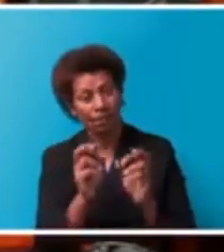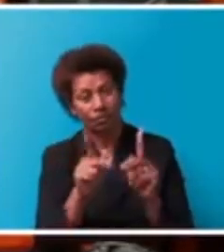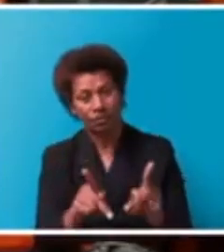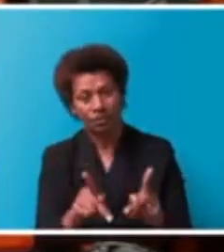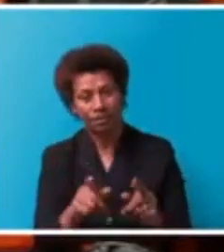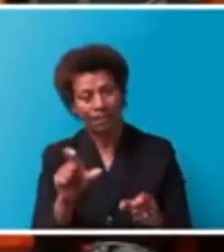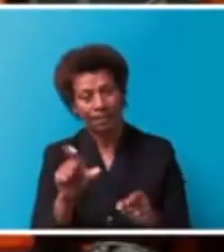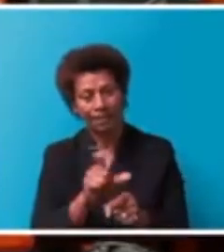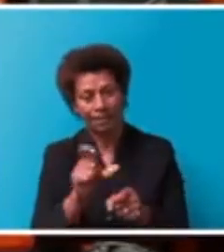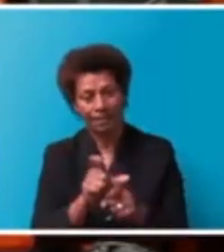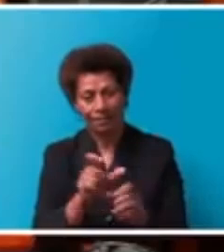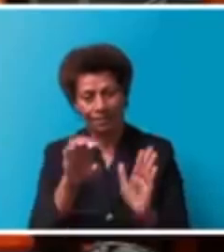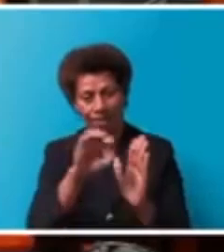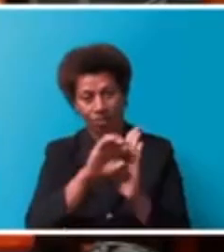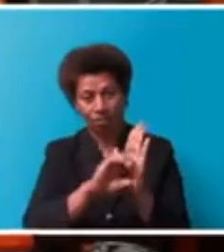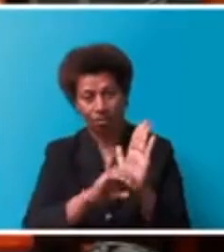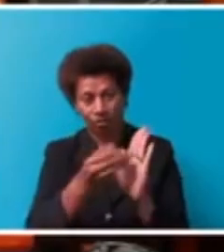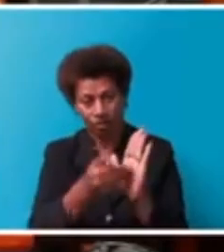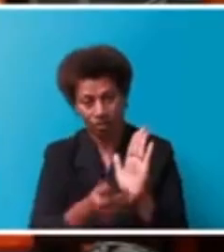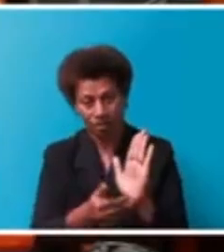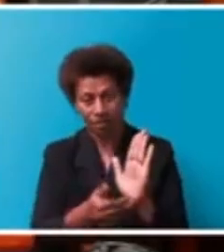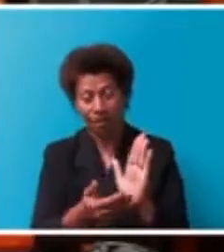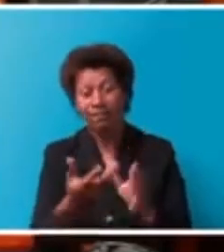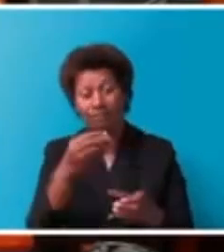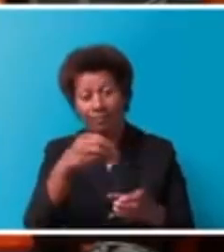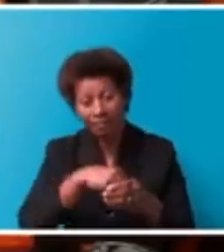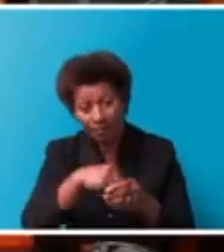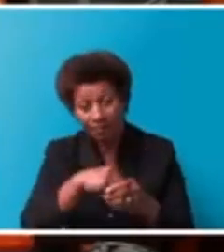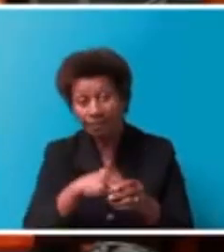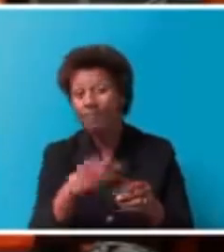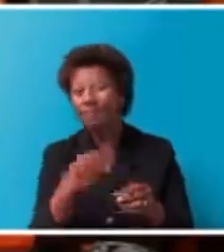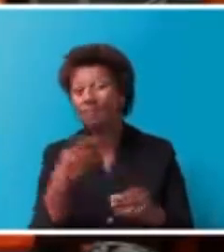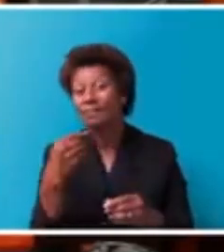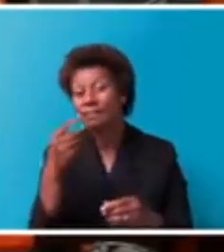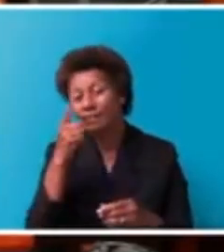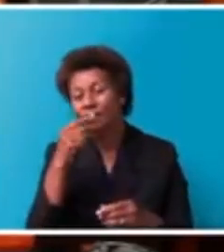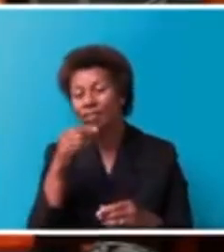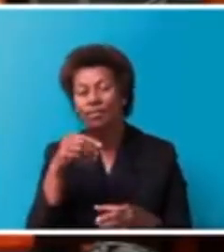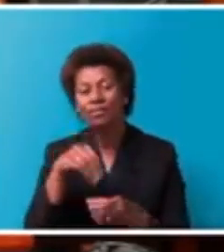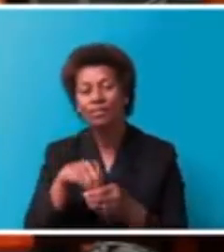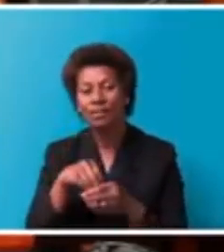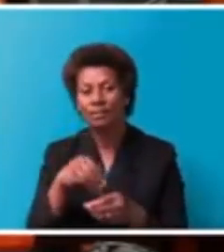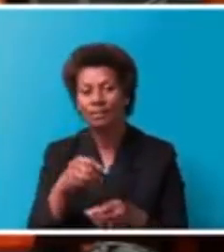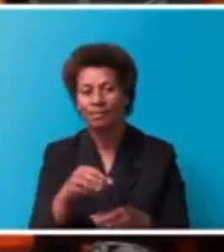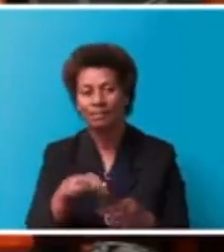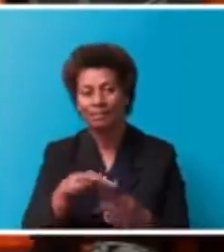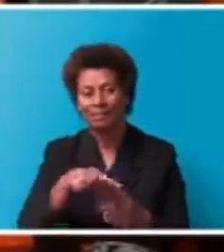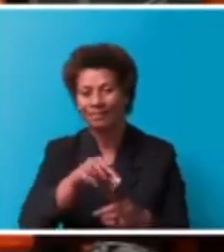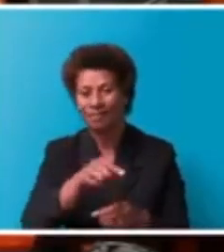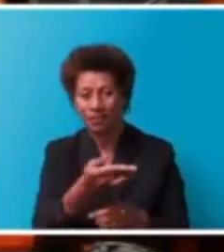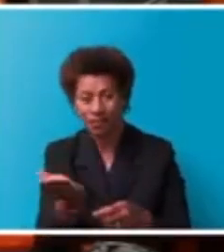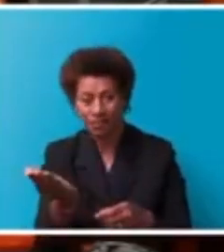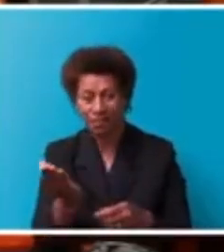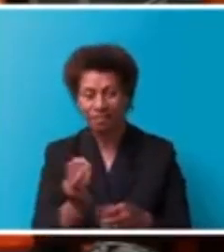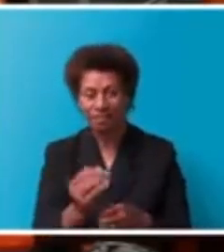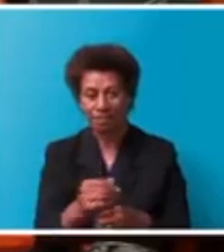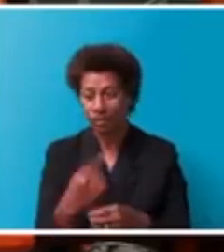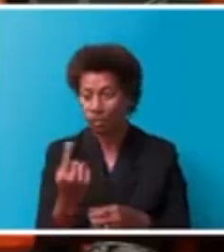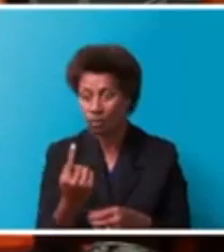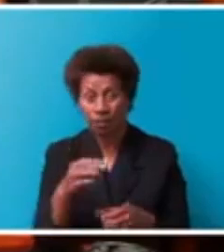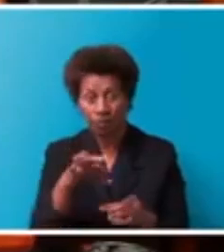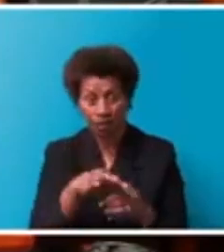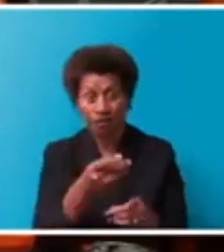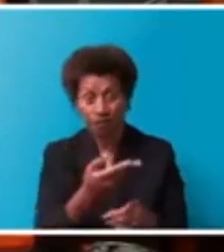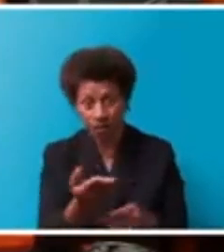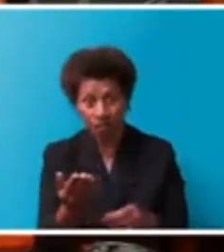create a constitution that contains the voices of those who voted for you. Those who voted for you, I am sure, want